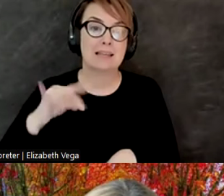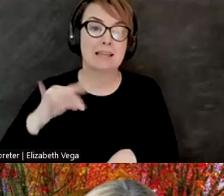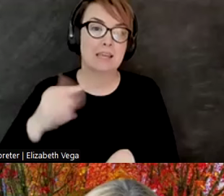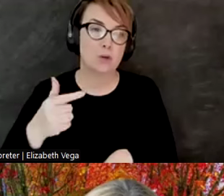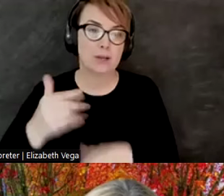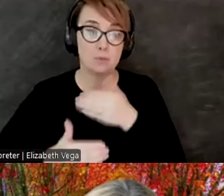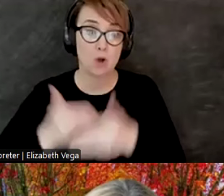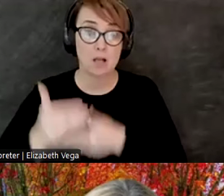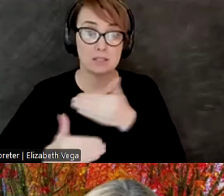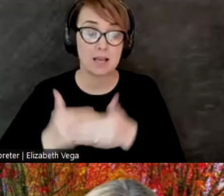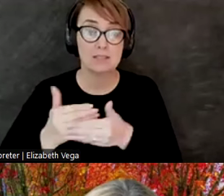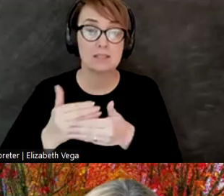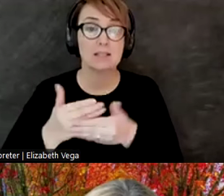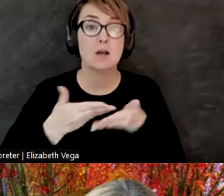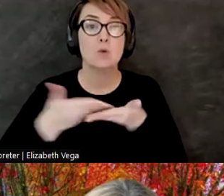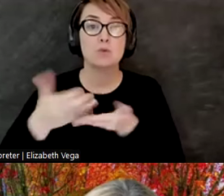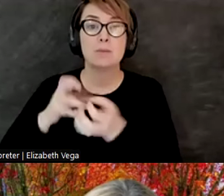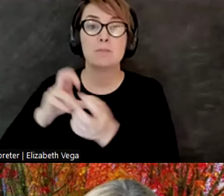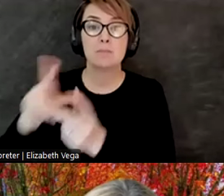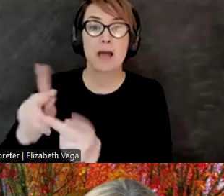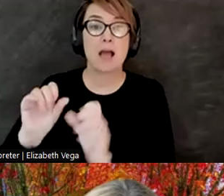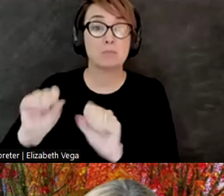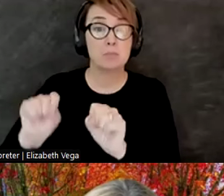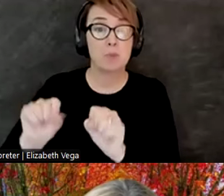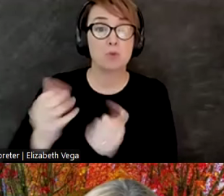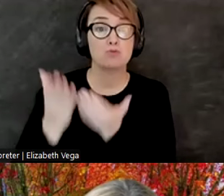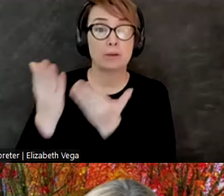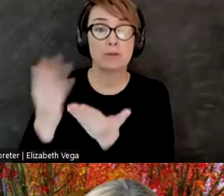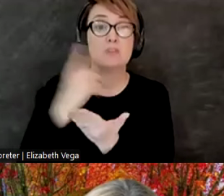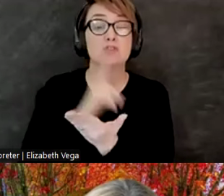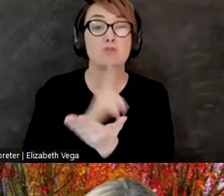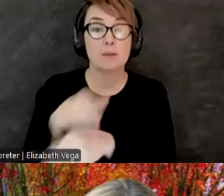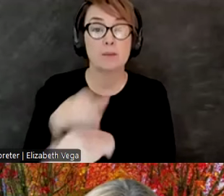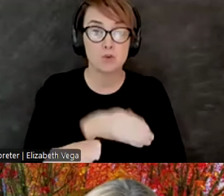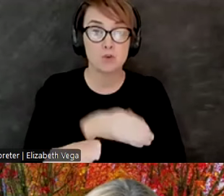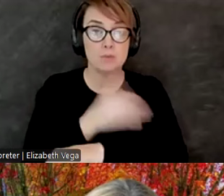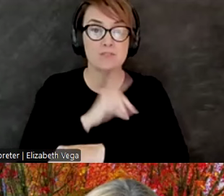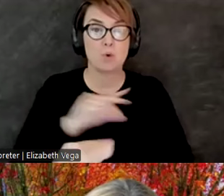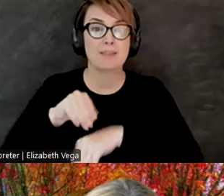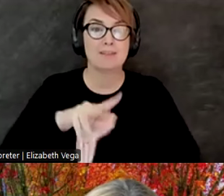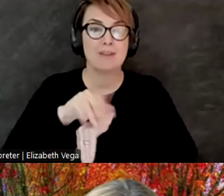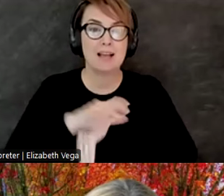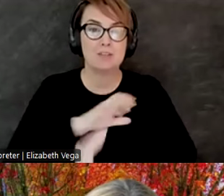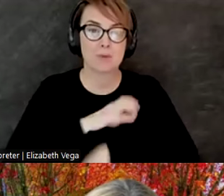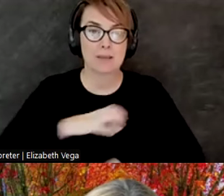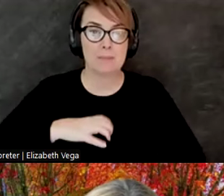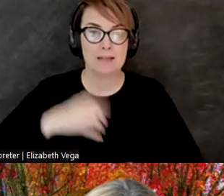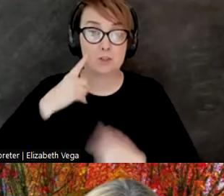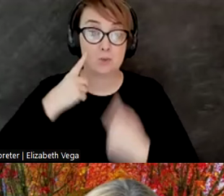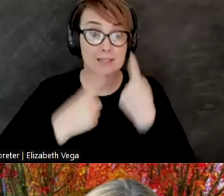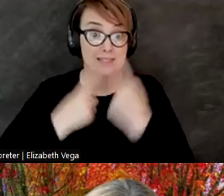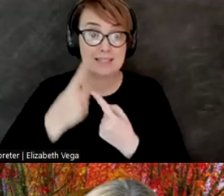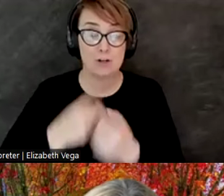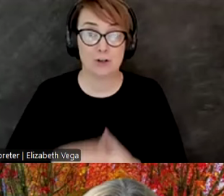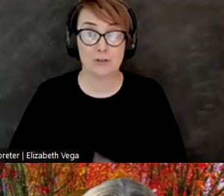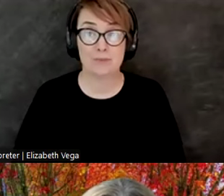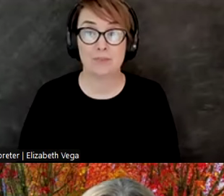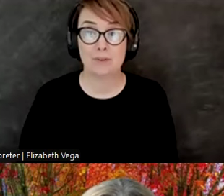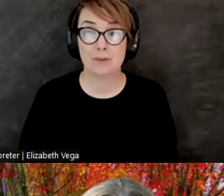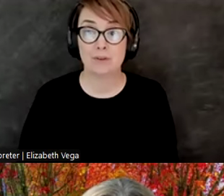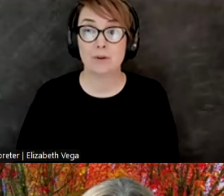bring back proposed recommendations for improvements for the advisory committee to consider. We've